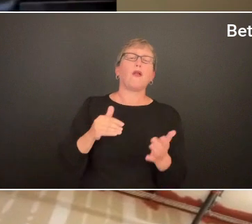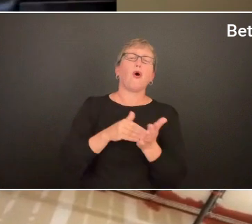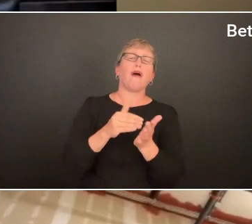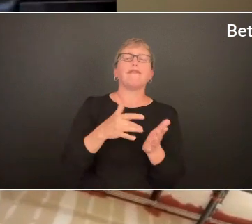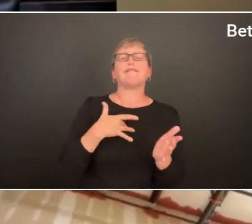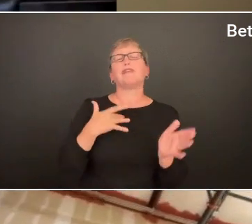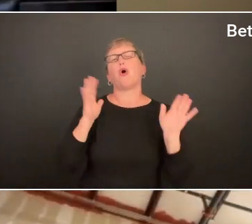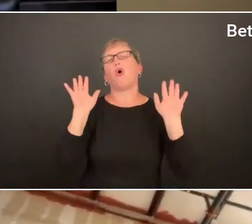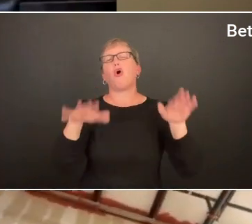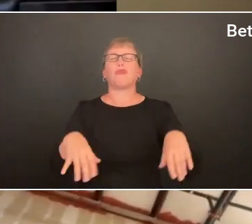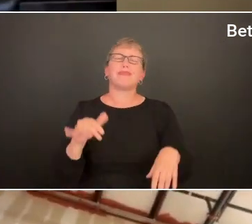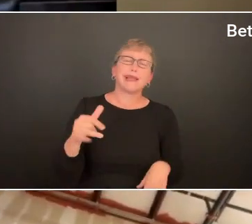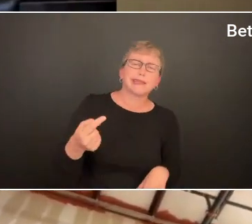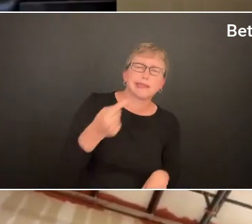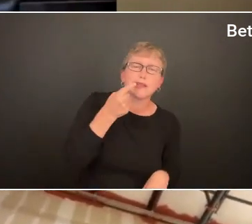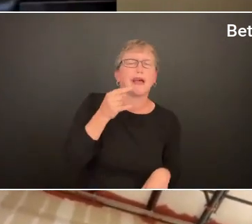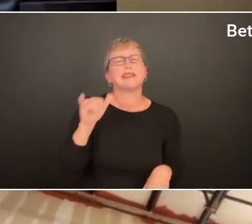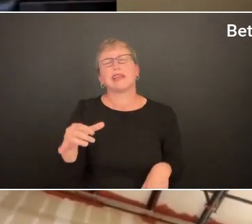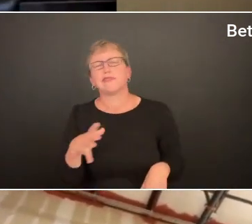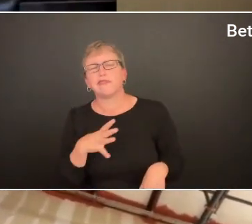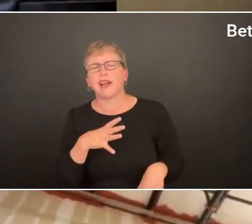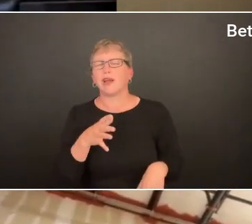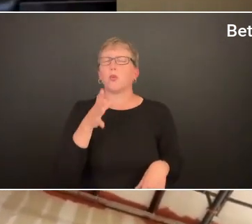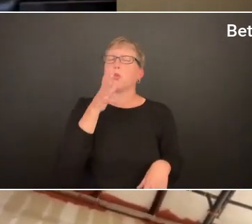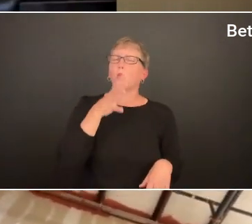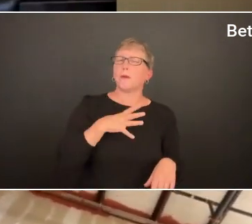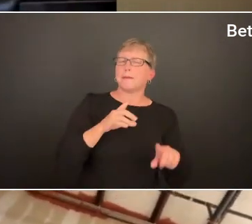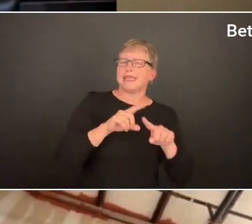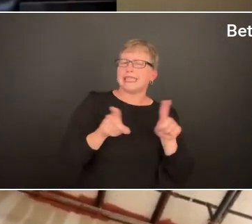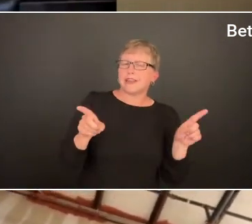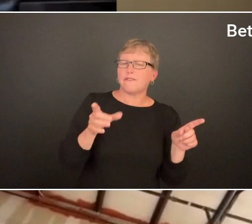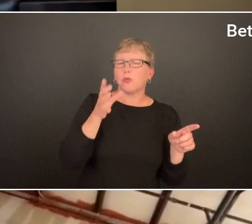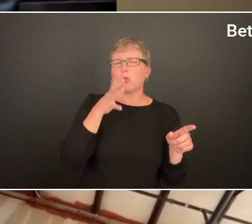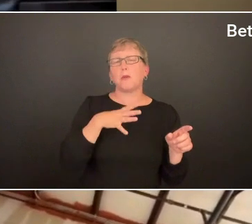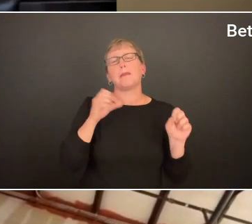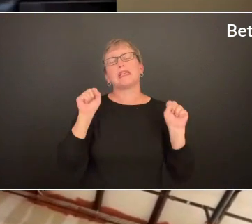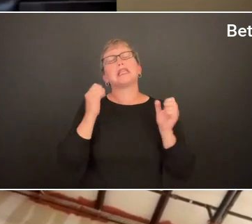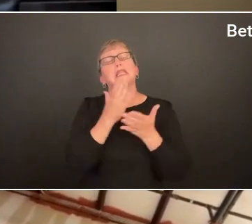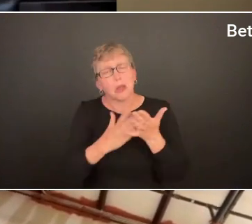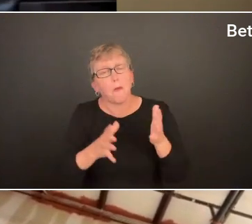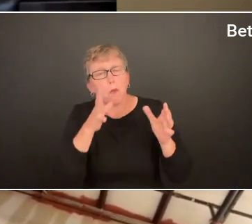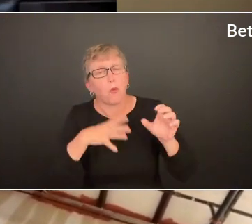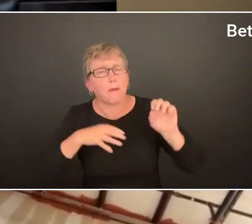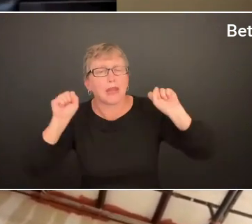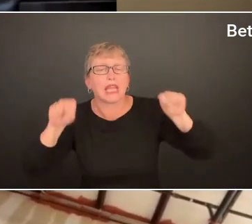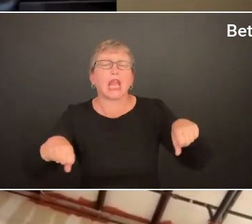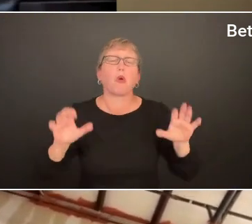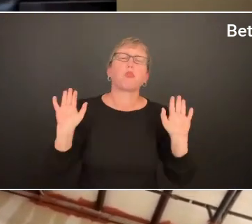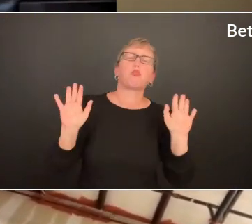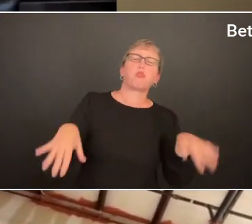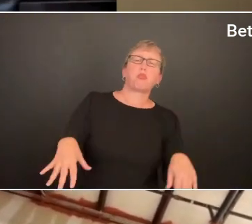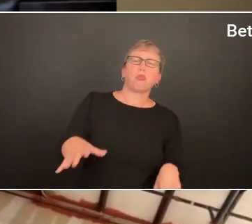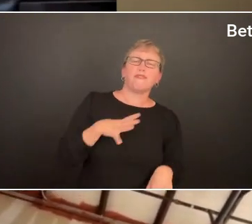for a woman for the most part. I mean, some women are definitely built like that and that's fine. But I think